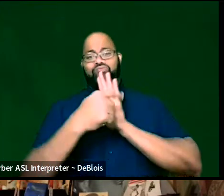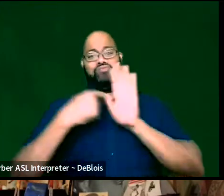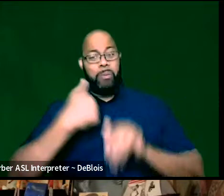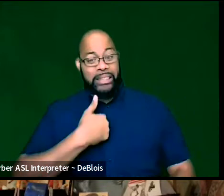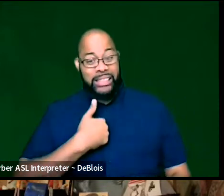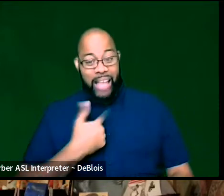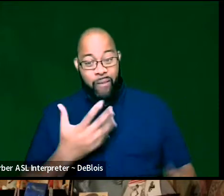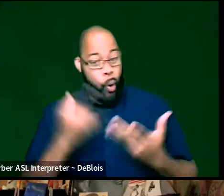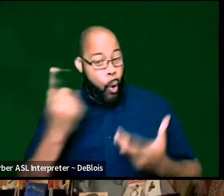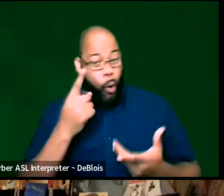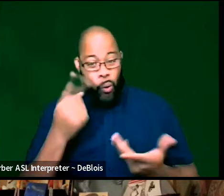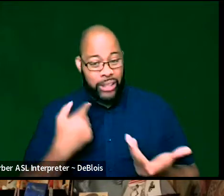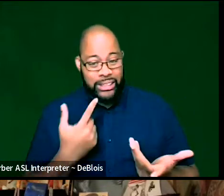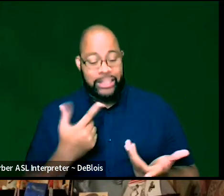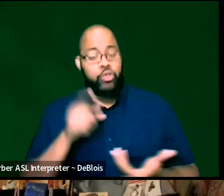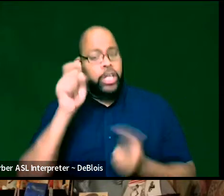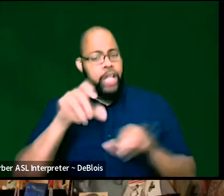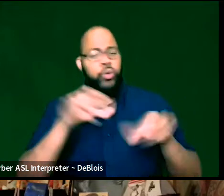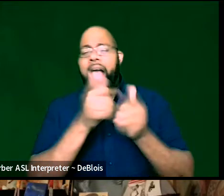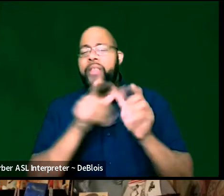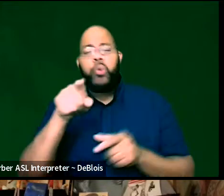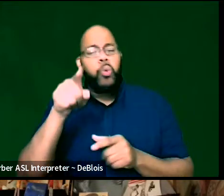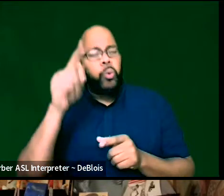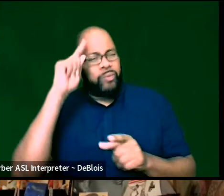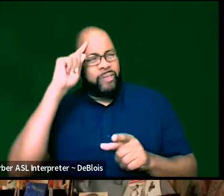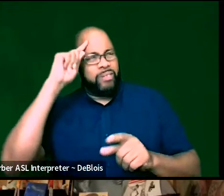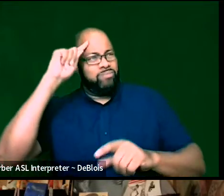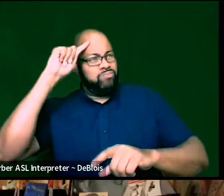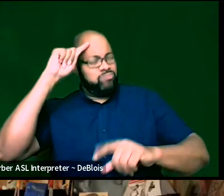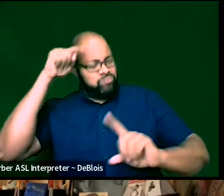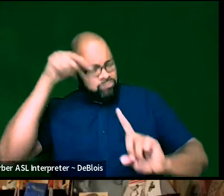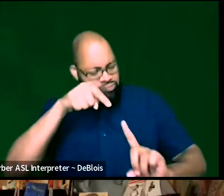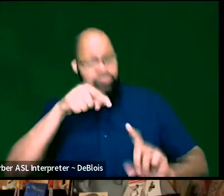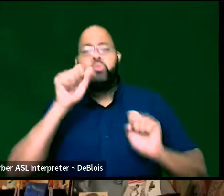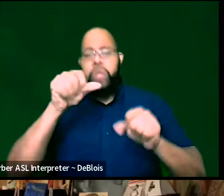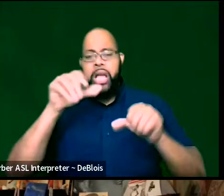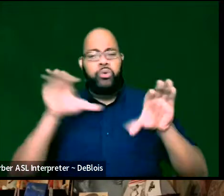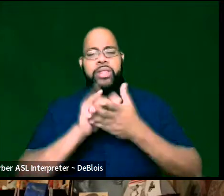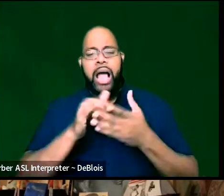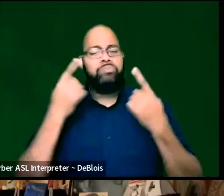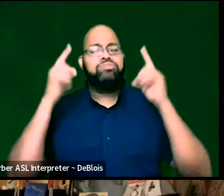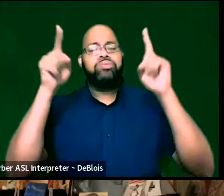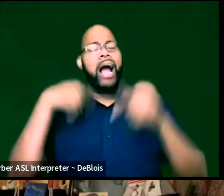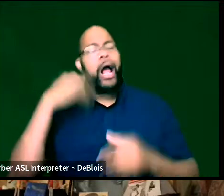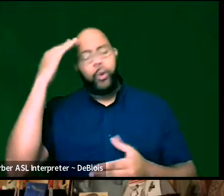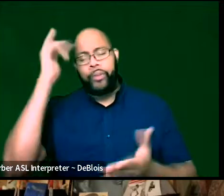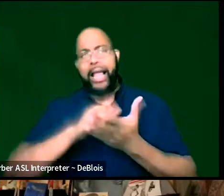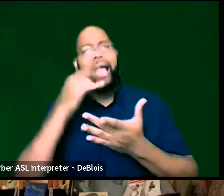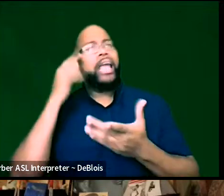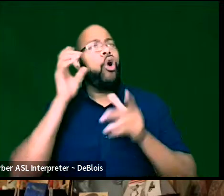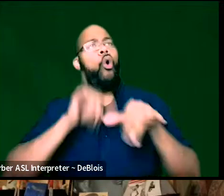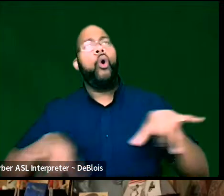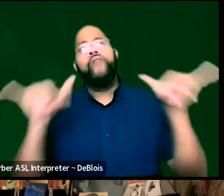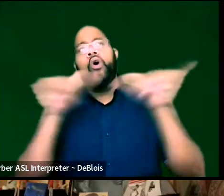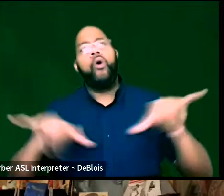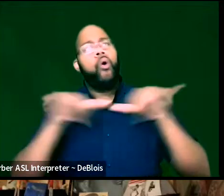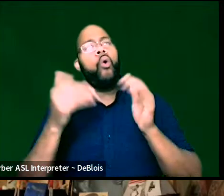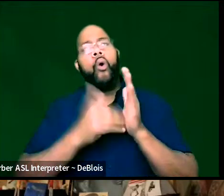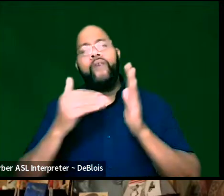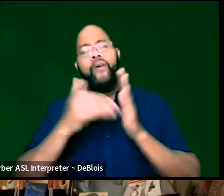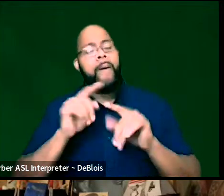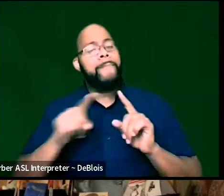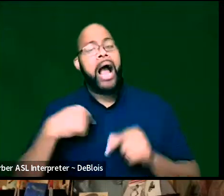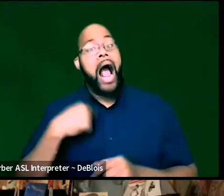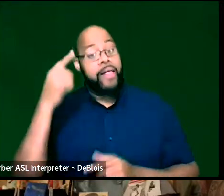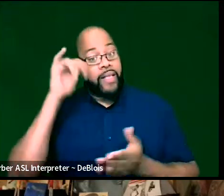just know that, you can do anything that you put your mind to. I know it's so cliche. I know we hear it all the time, but